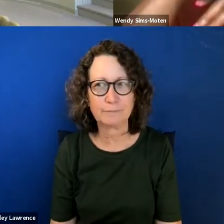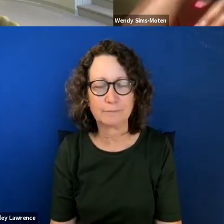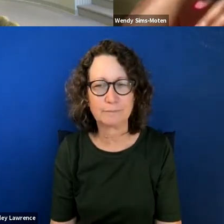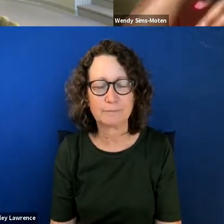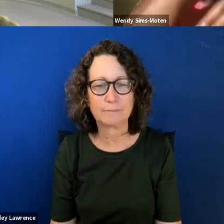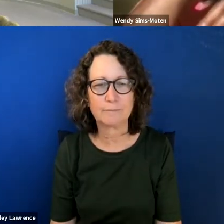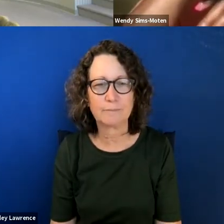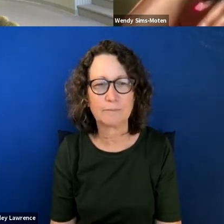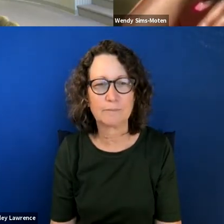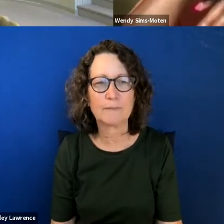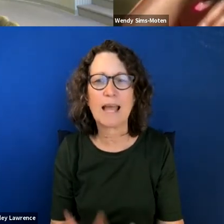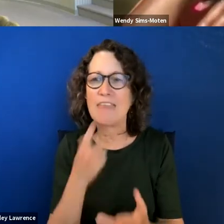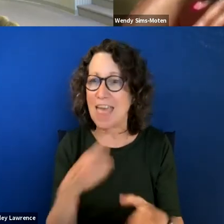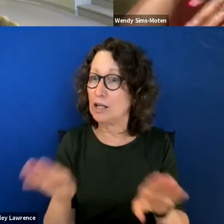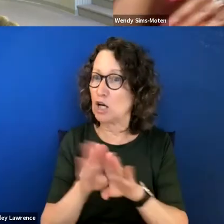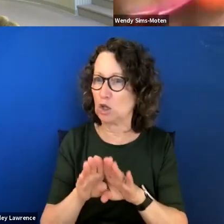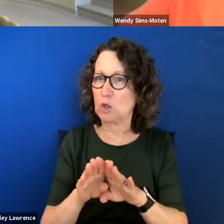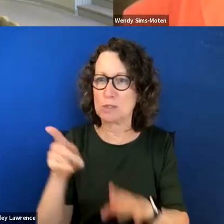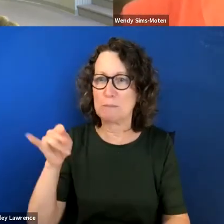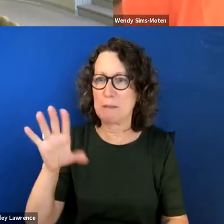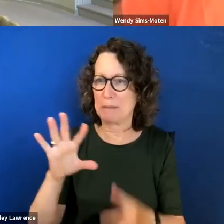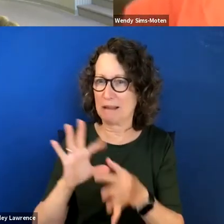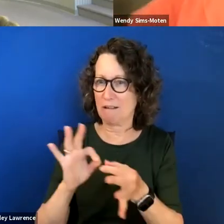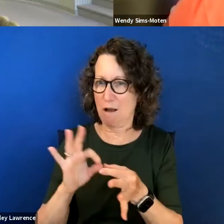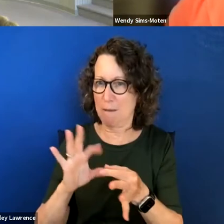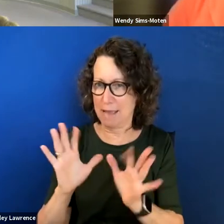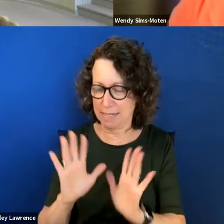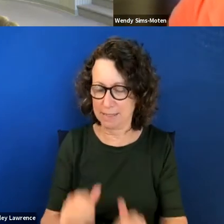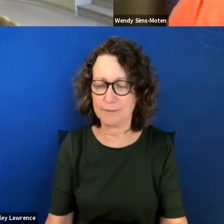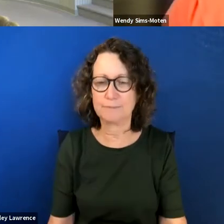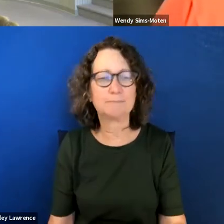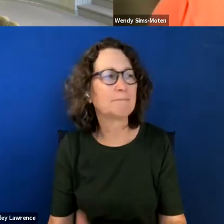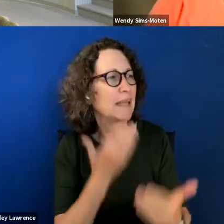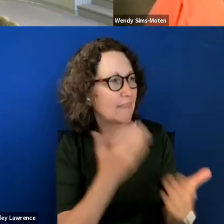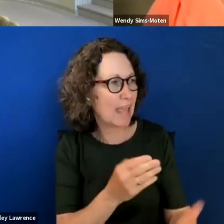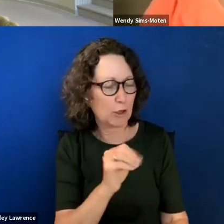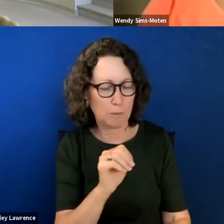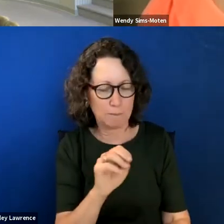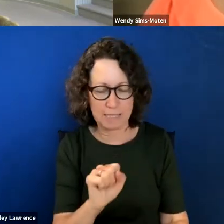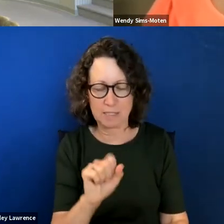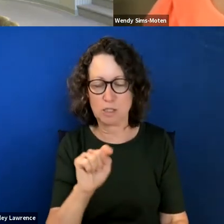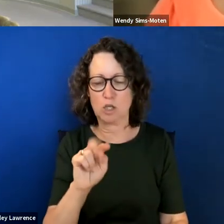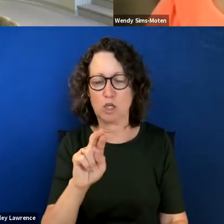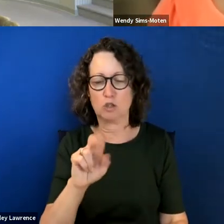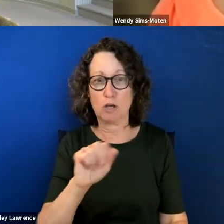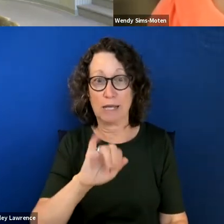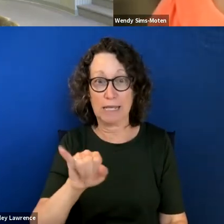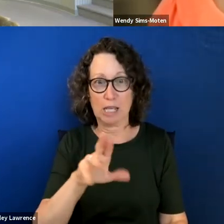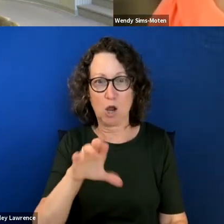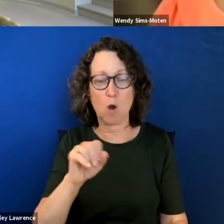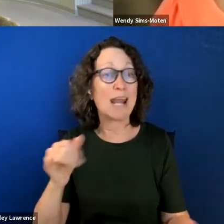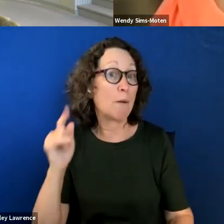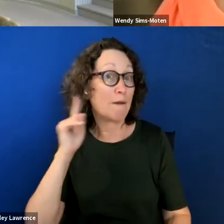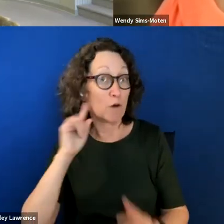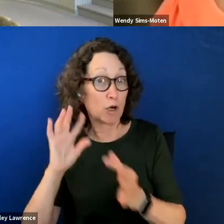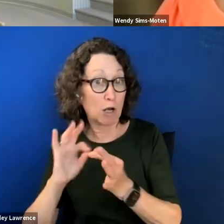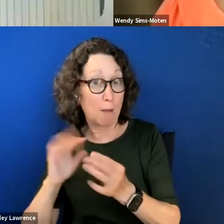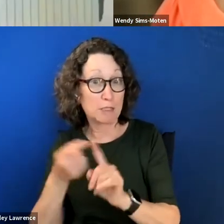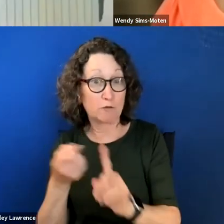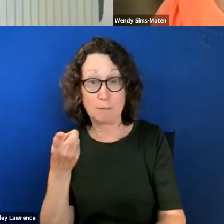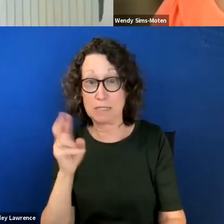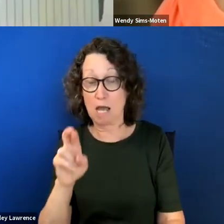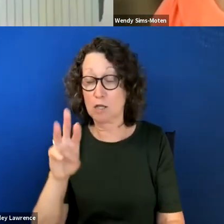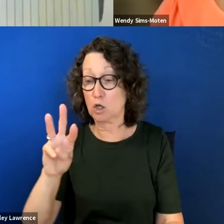President Ford, that concludes public comment on this item. Thank you, Ms. Trujillo. And so now that we have heard the comments from Dr.